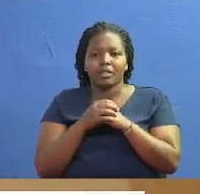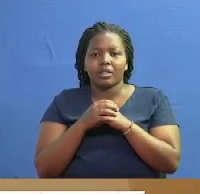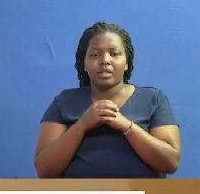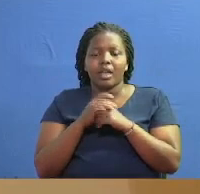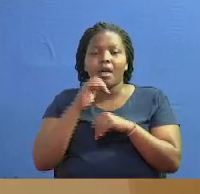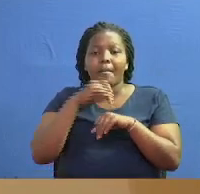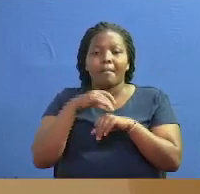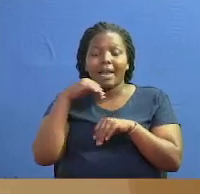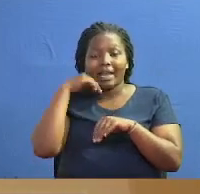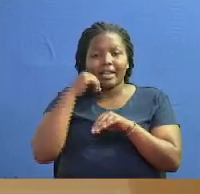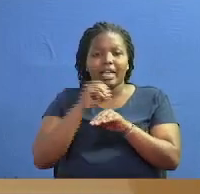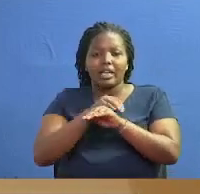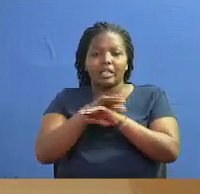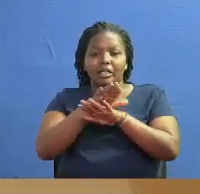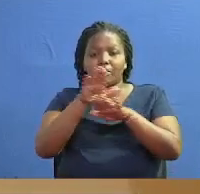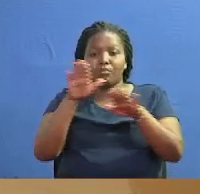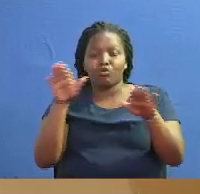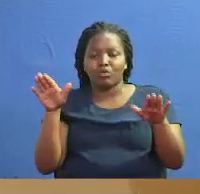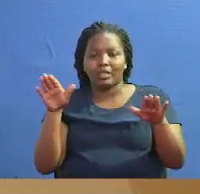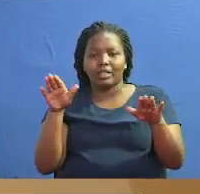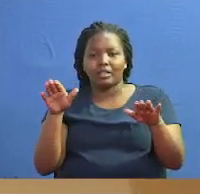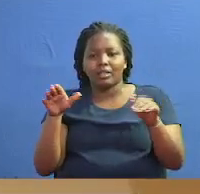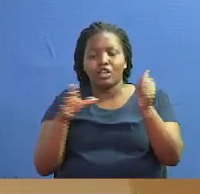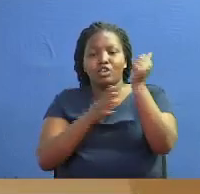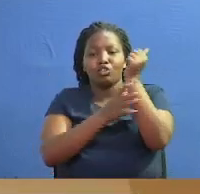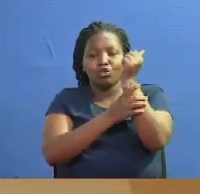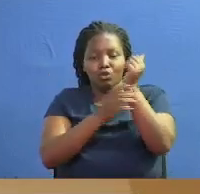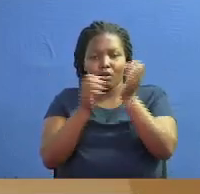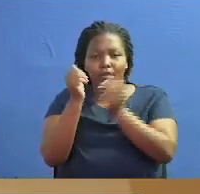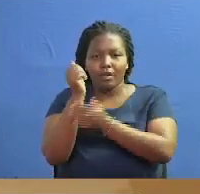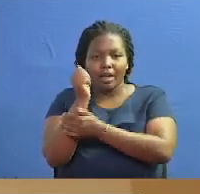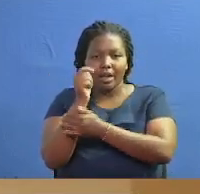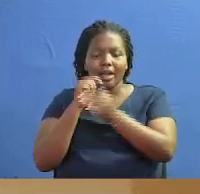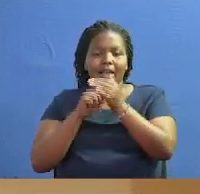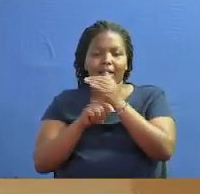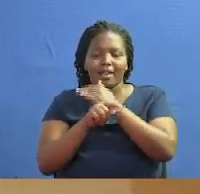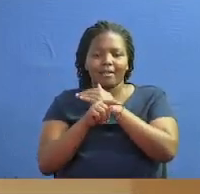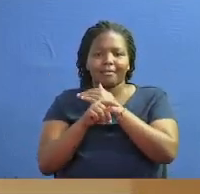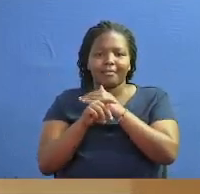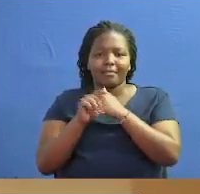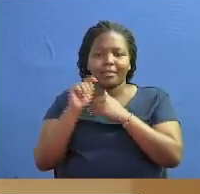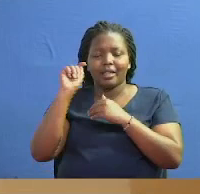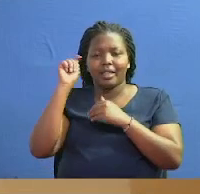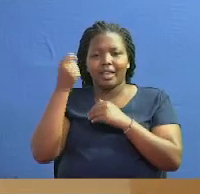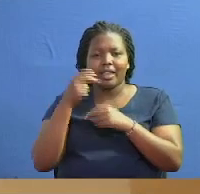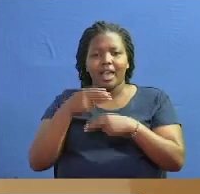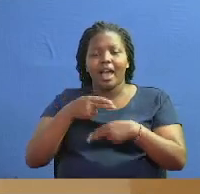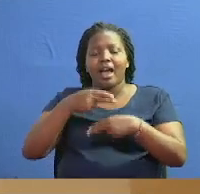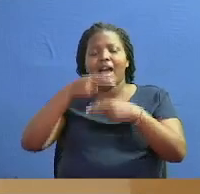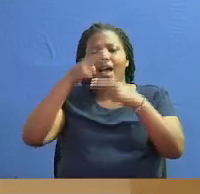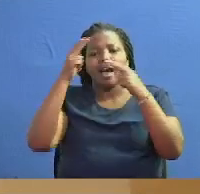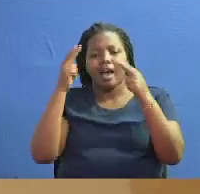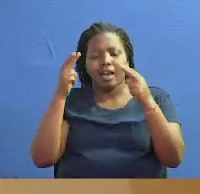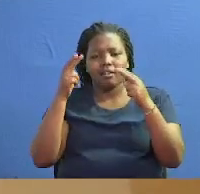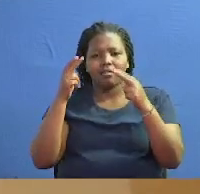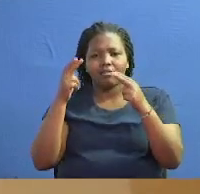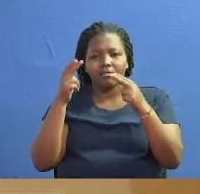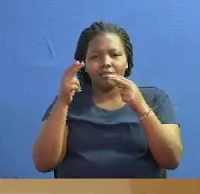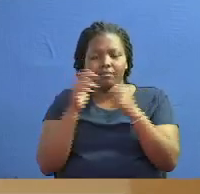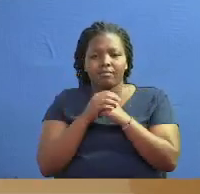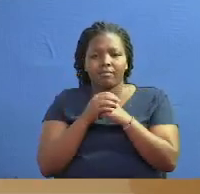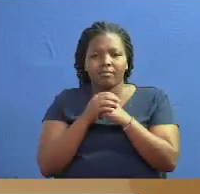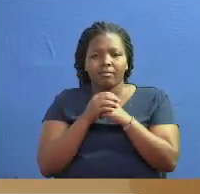in our country. We have areas of high malaria endemic zone areas, especially